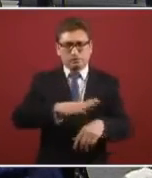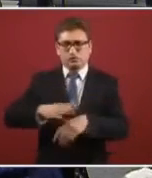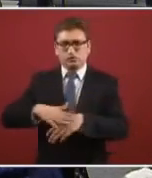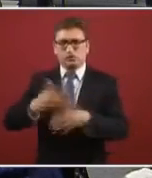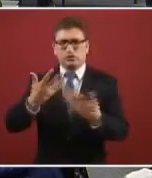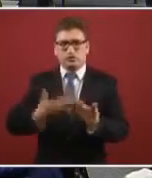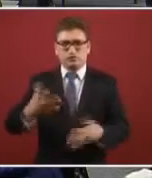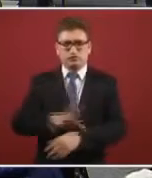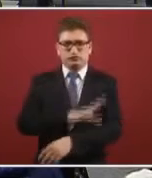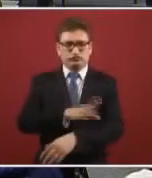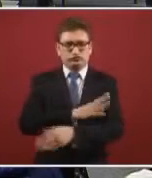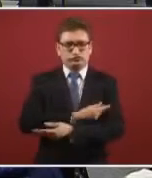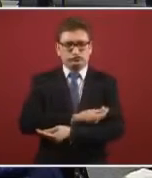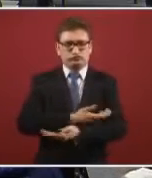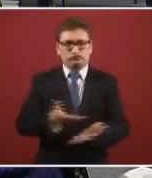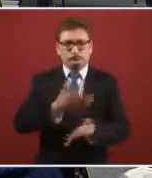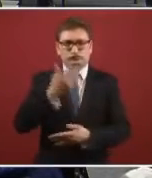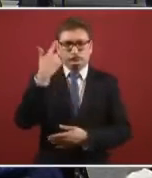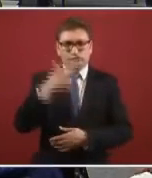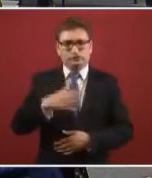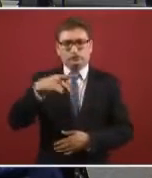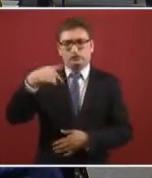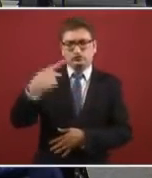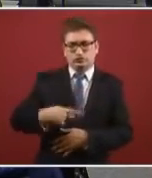I'm returning to you.